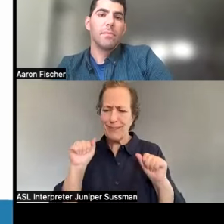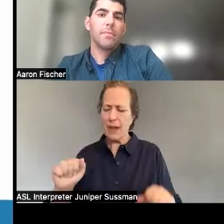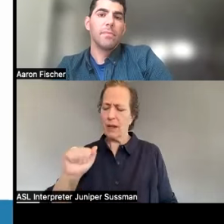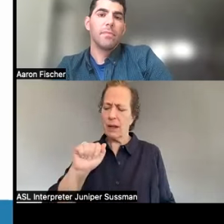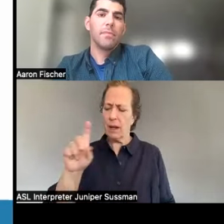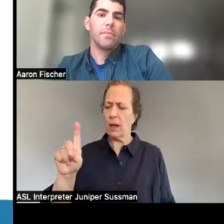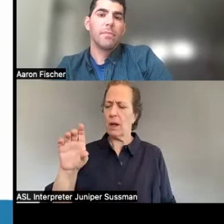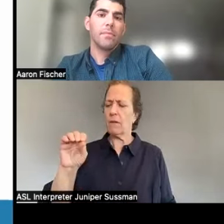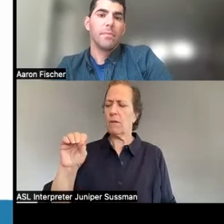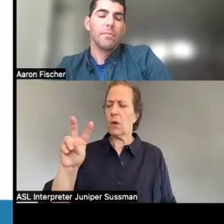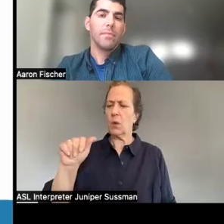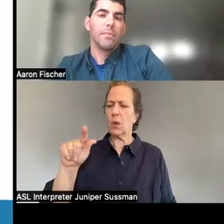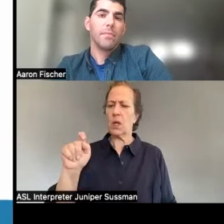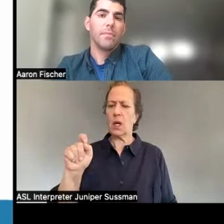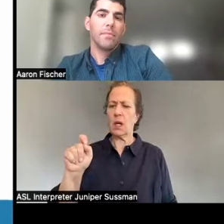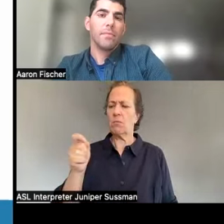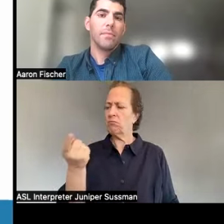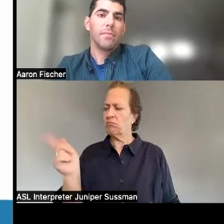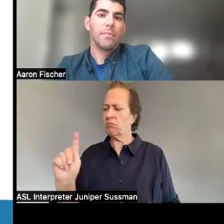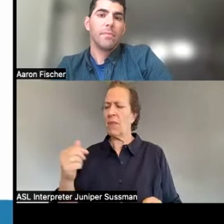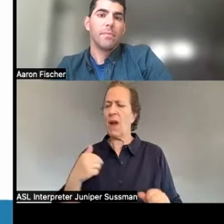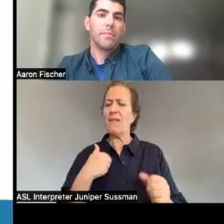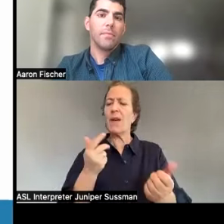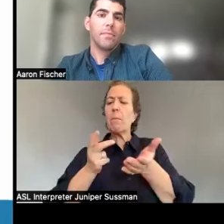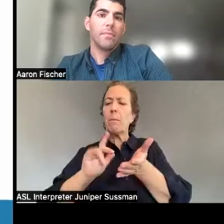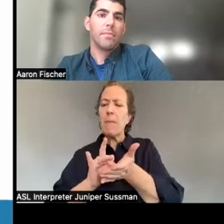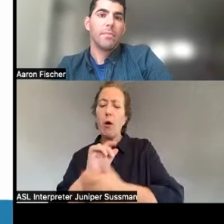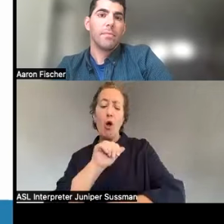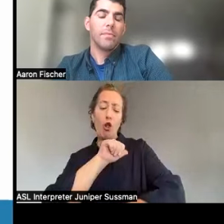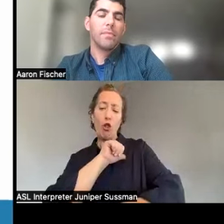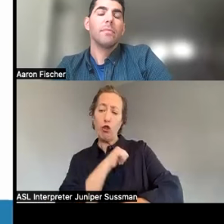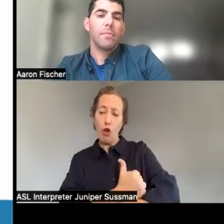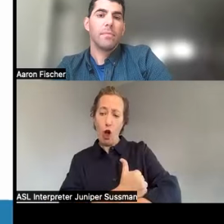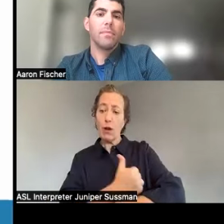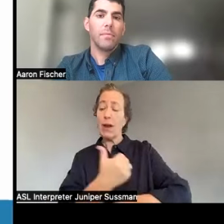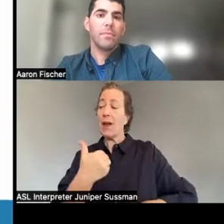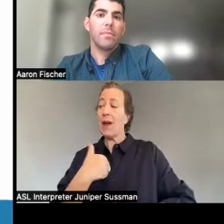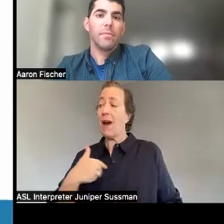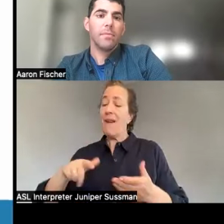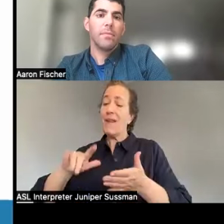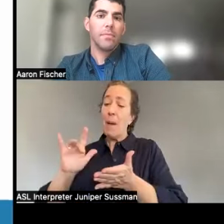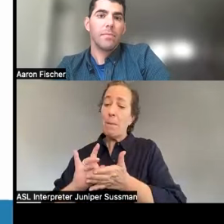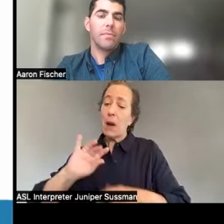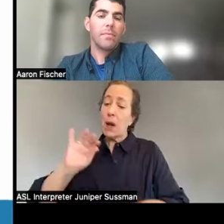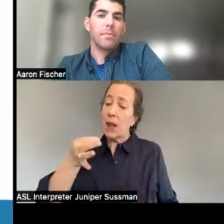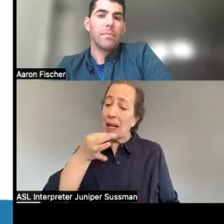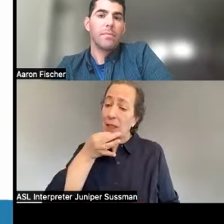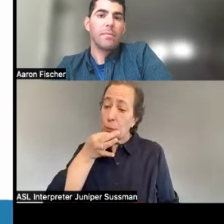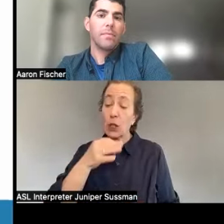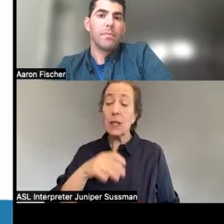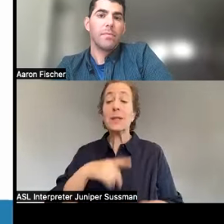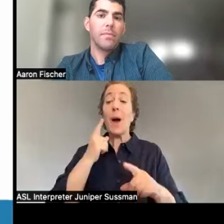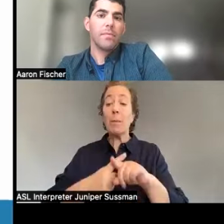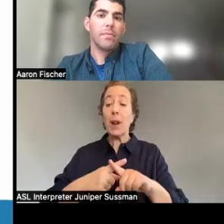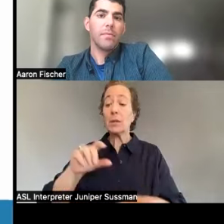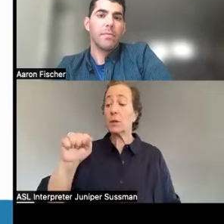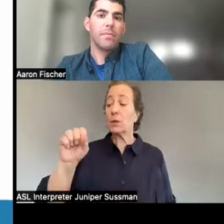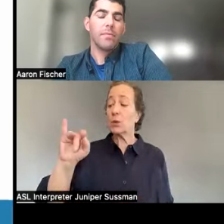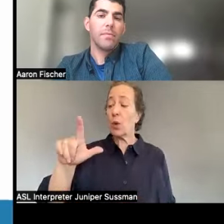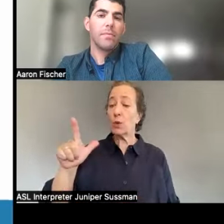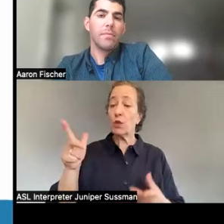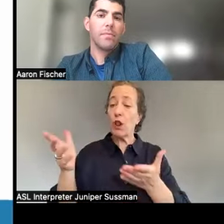have medical authority as well as medical expertise, as well as social service expertise. So they are